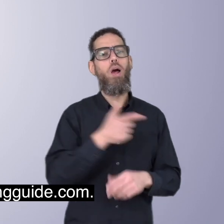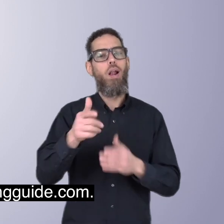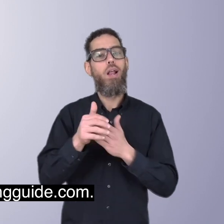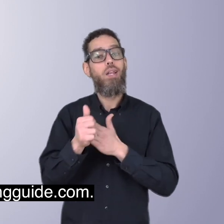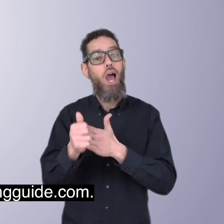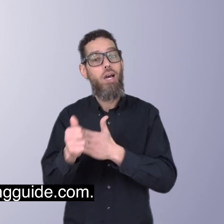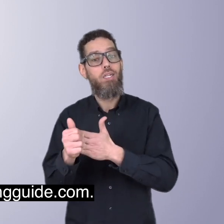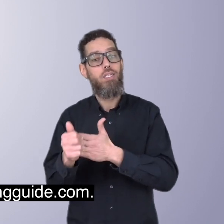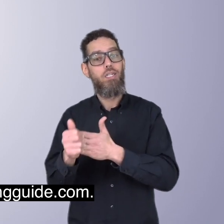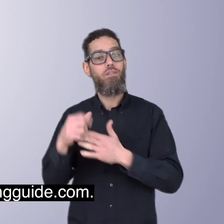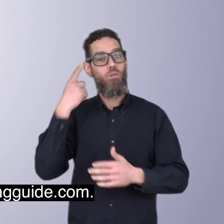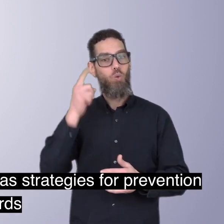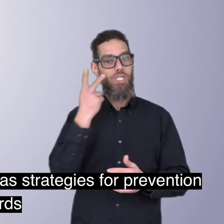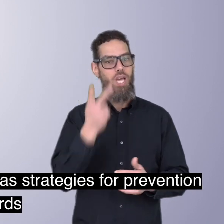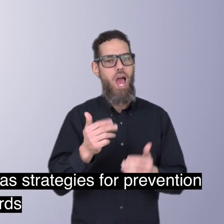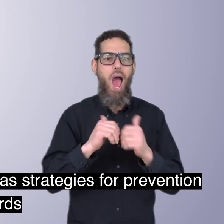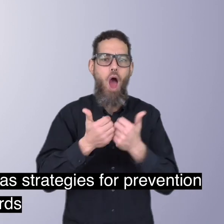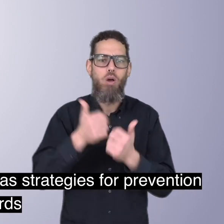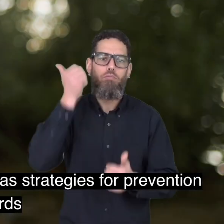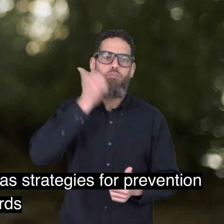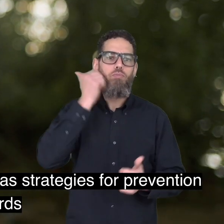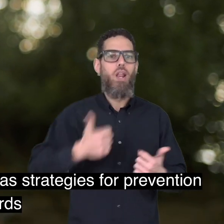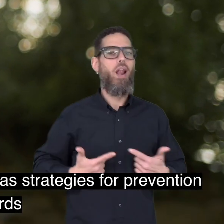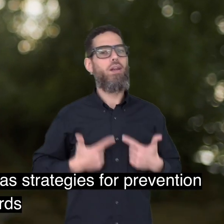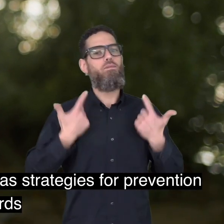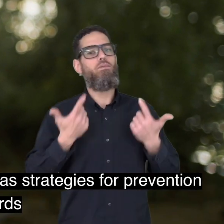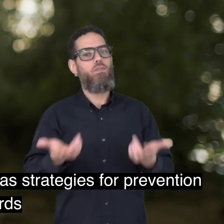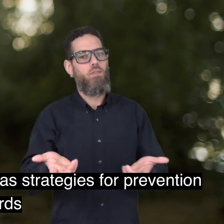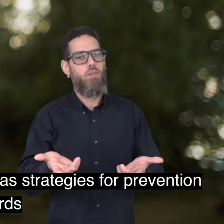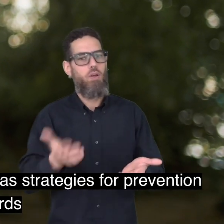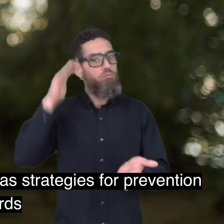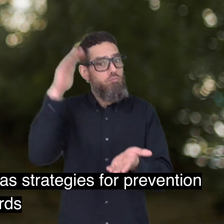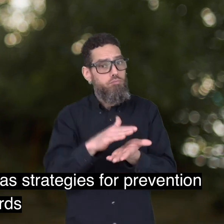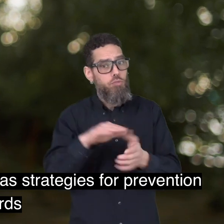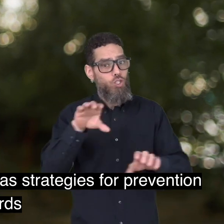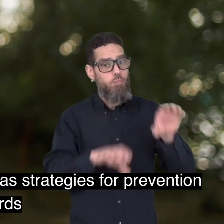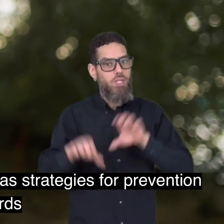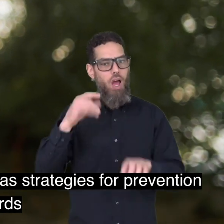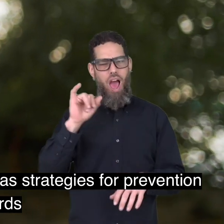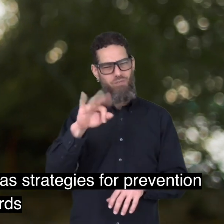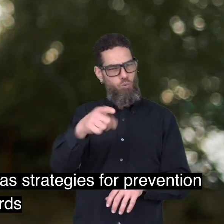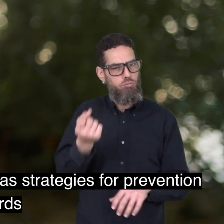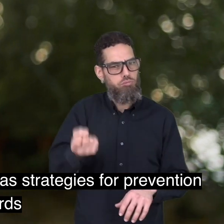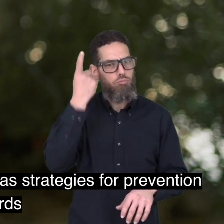on how to live a healthier life with the least toxic choices for everyday living. By understanding the